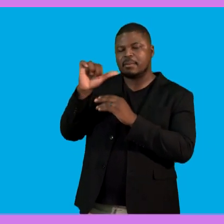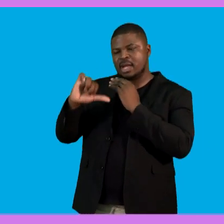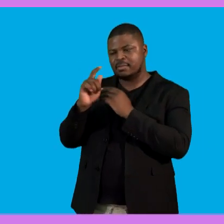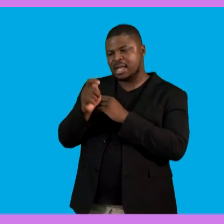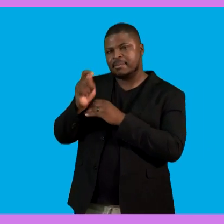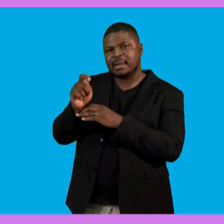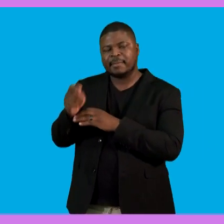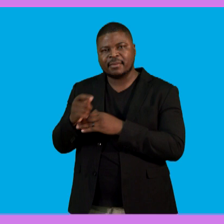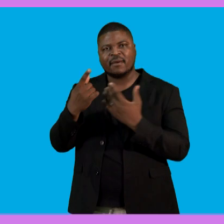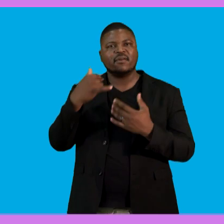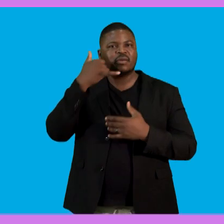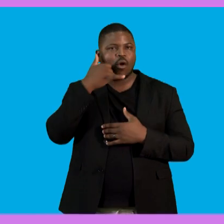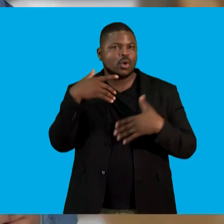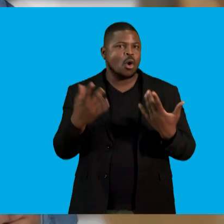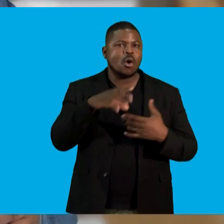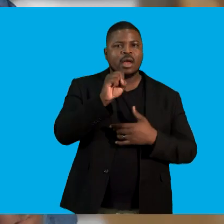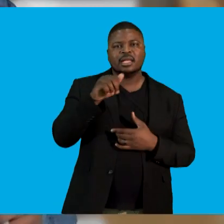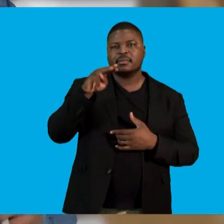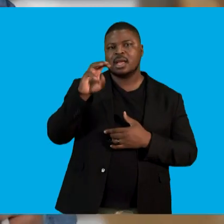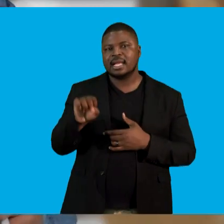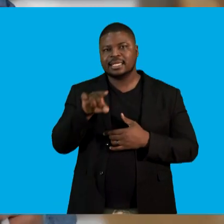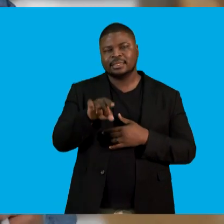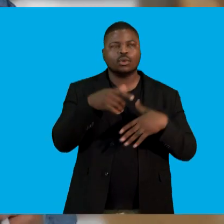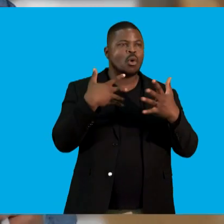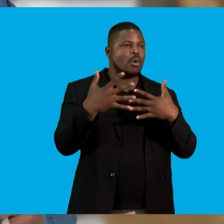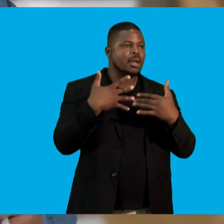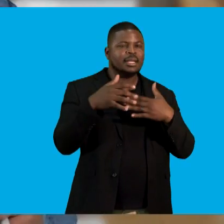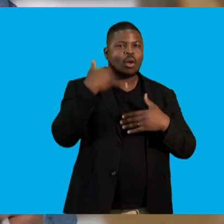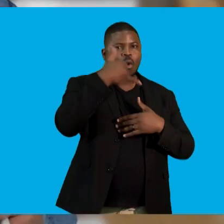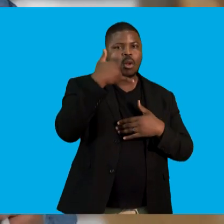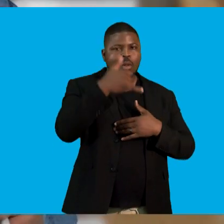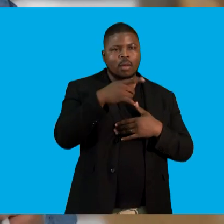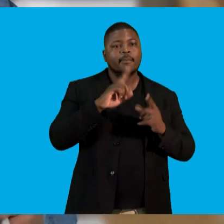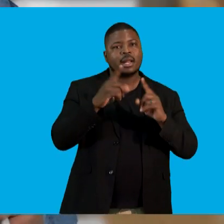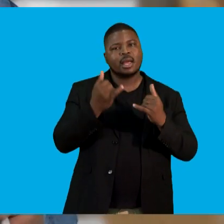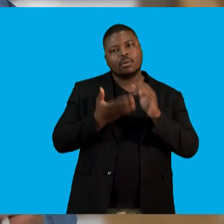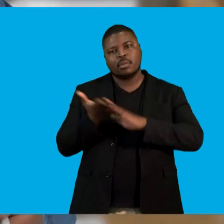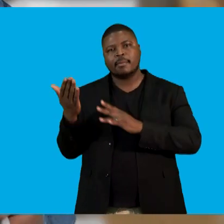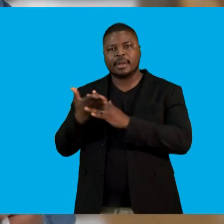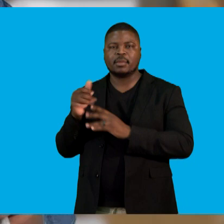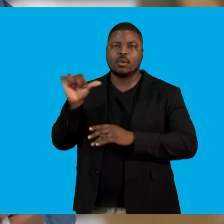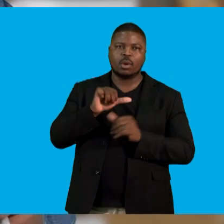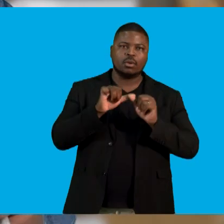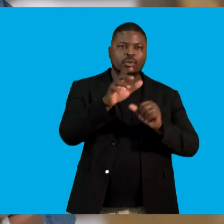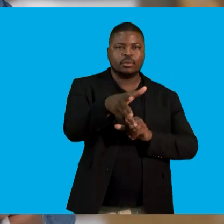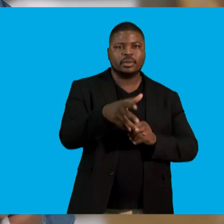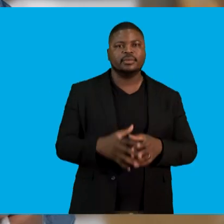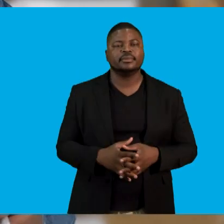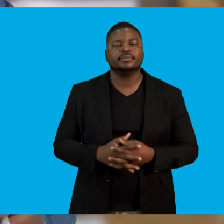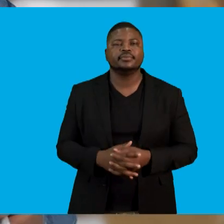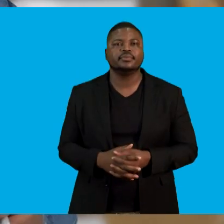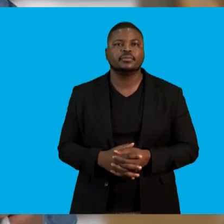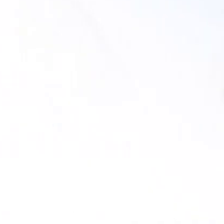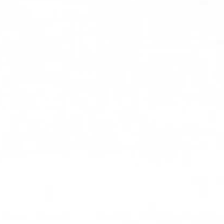and SMSs. Okay, learners, let's take a quick ad break and then we'll continue afterwards.